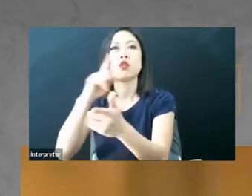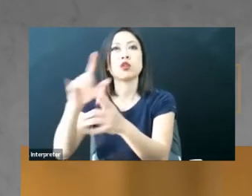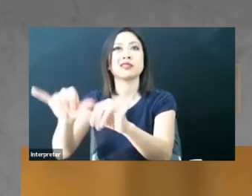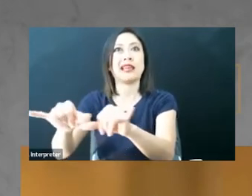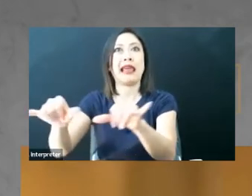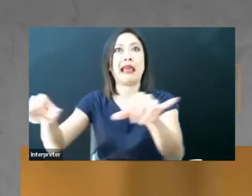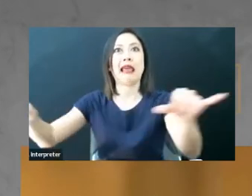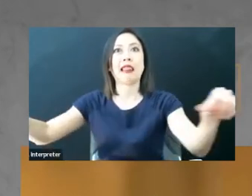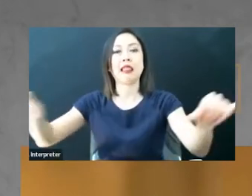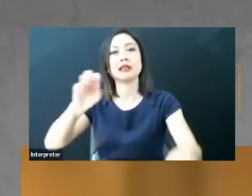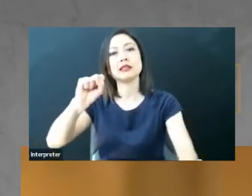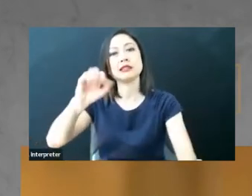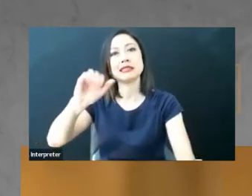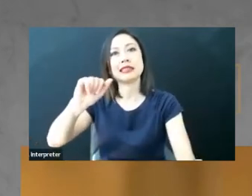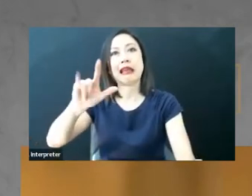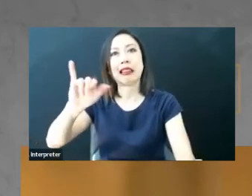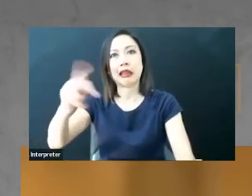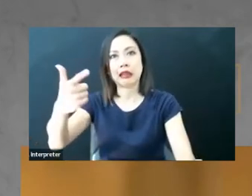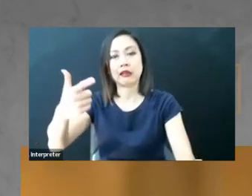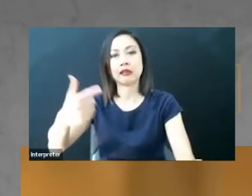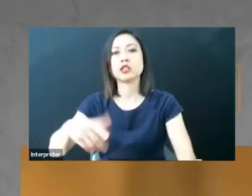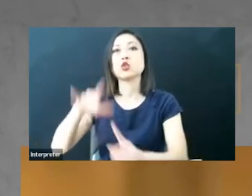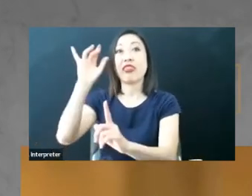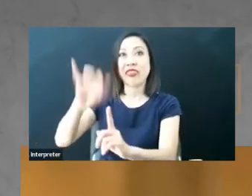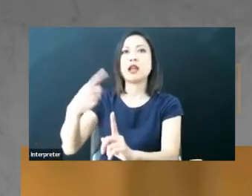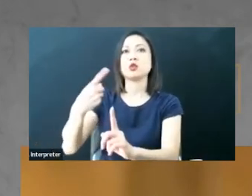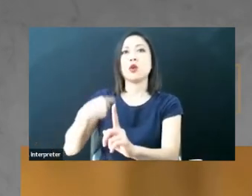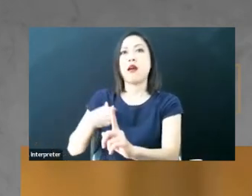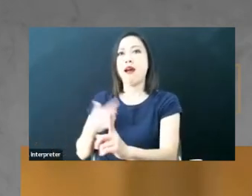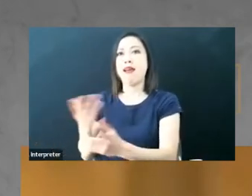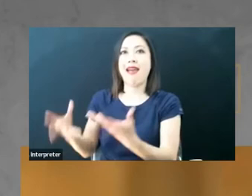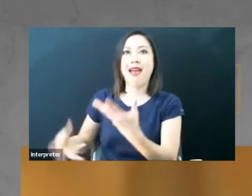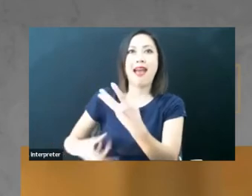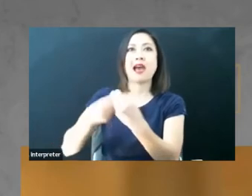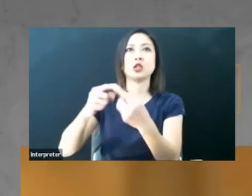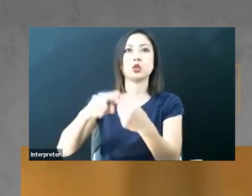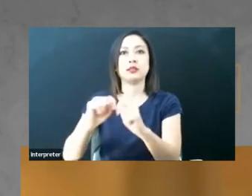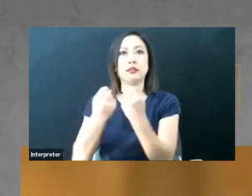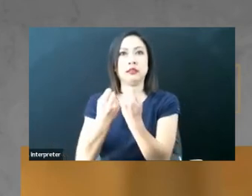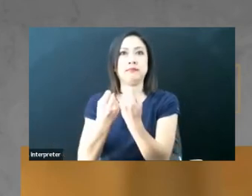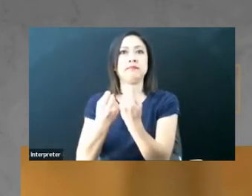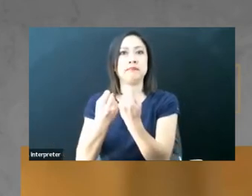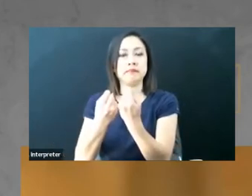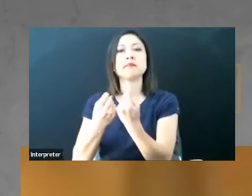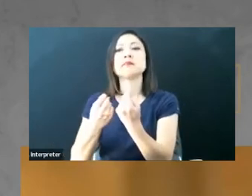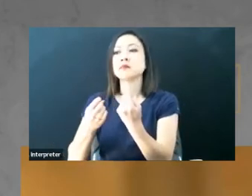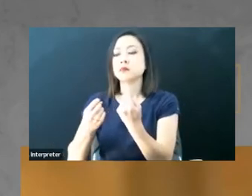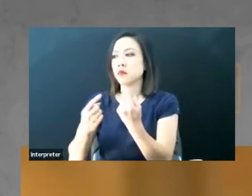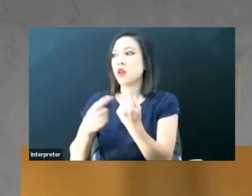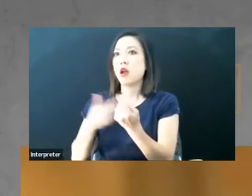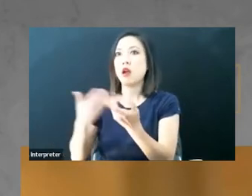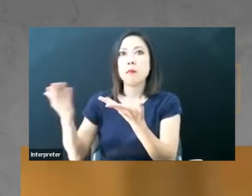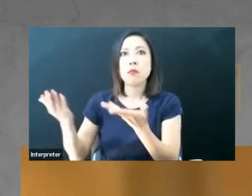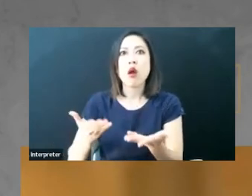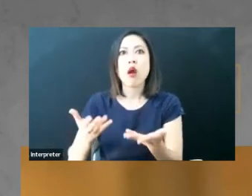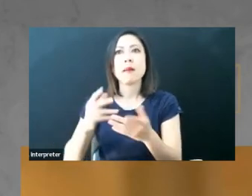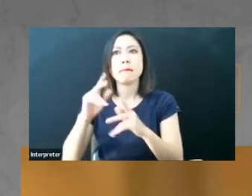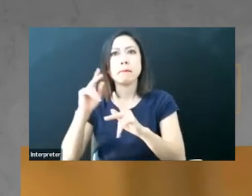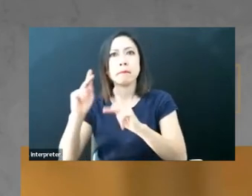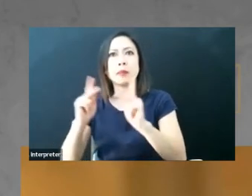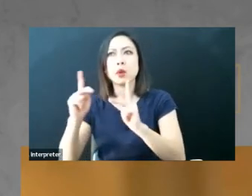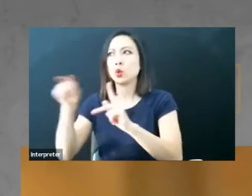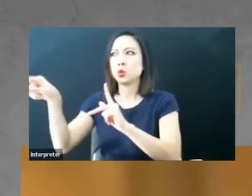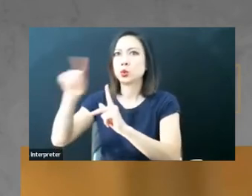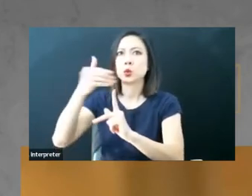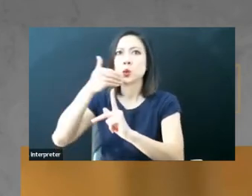the things that I added to the team, a lot of amazing talent, but I wanted to bring in people who had pattern recognition from having been in